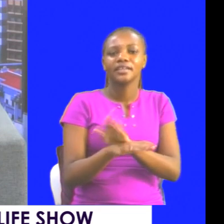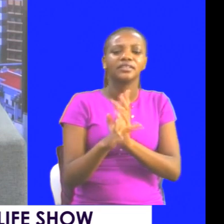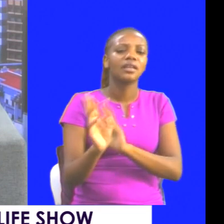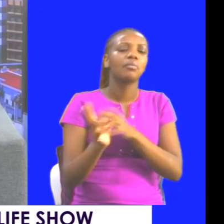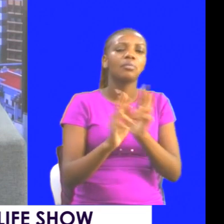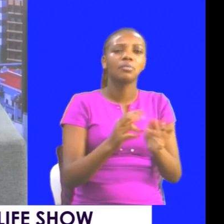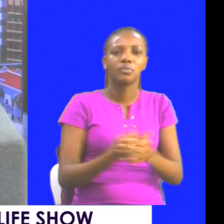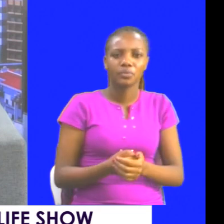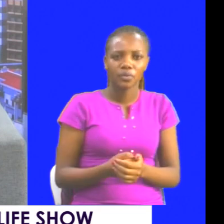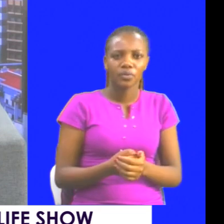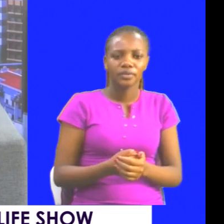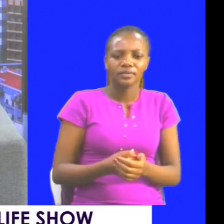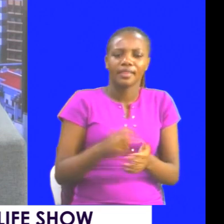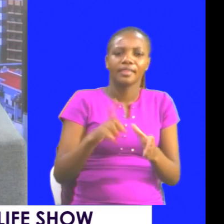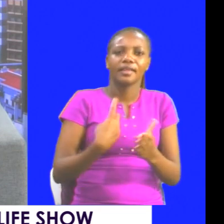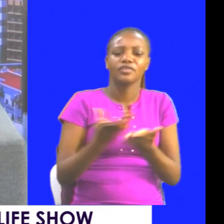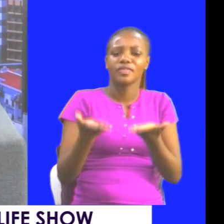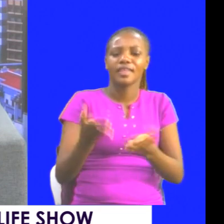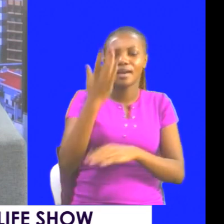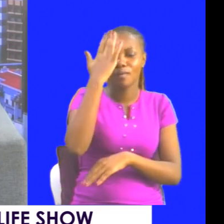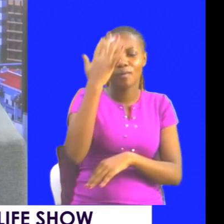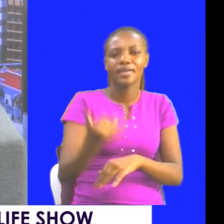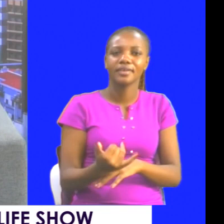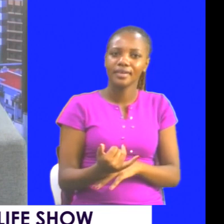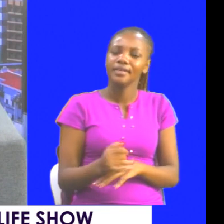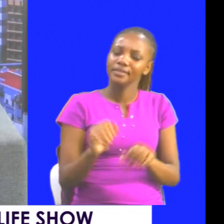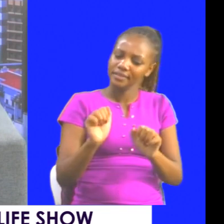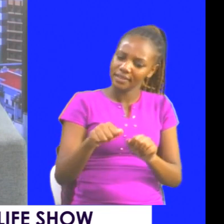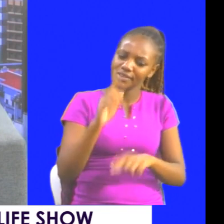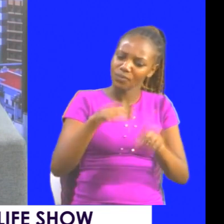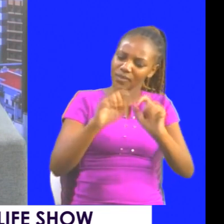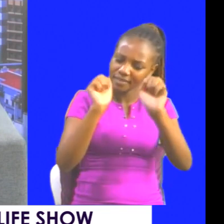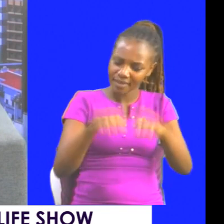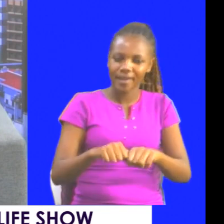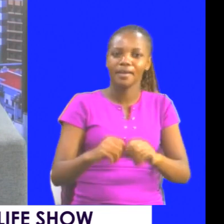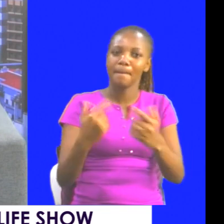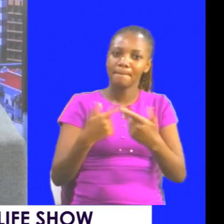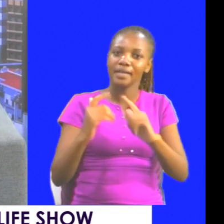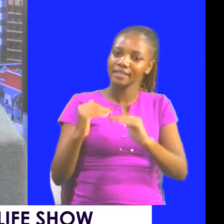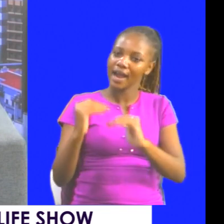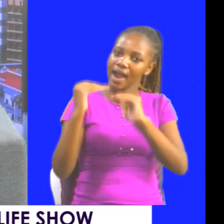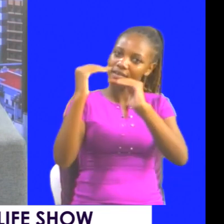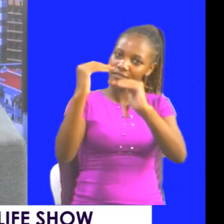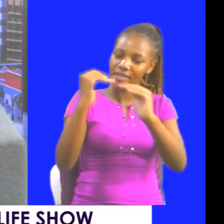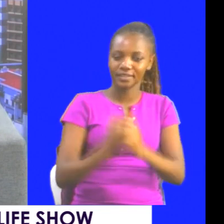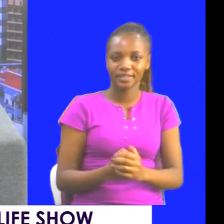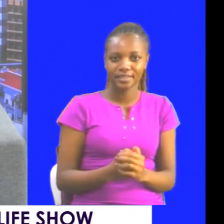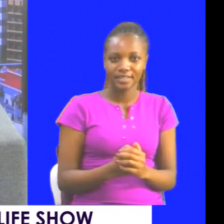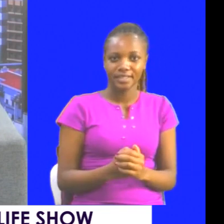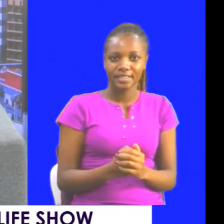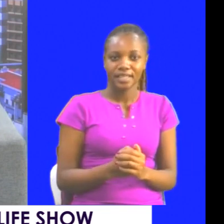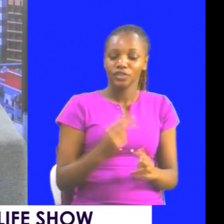do. So why are you there? You can do it. You've done it. You've done it over and over. It's